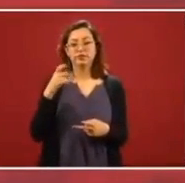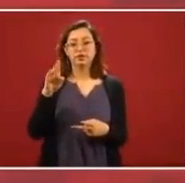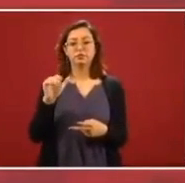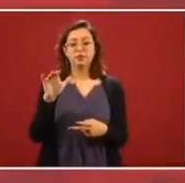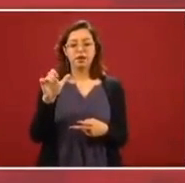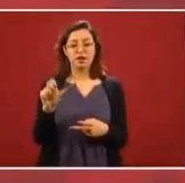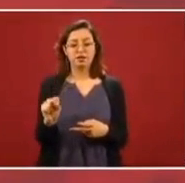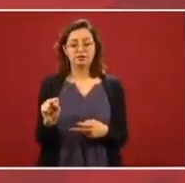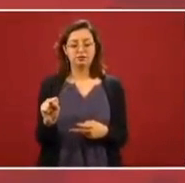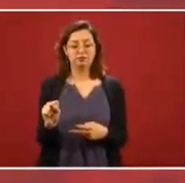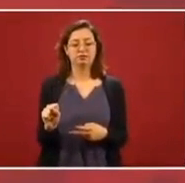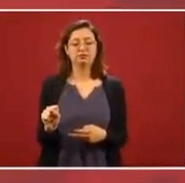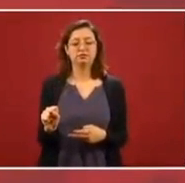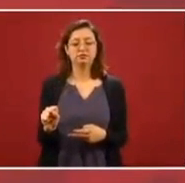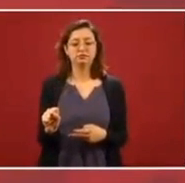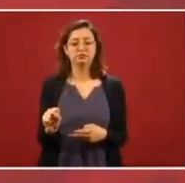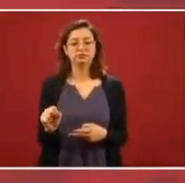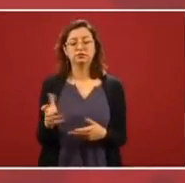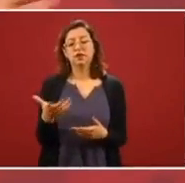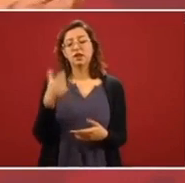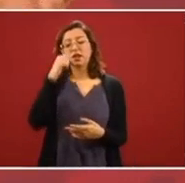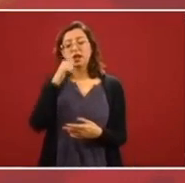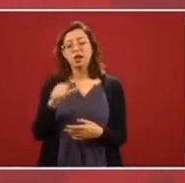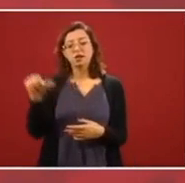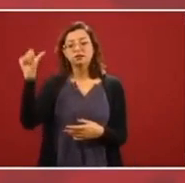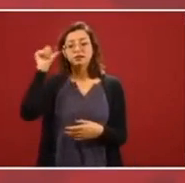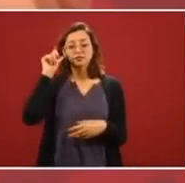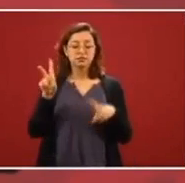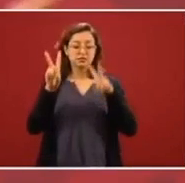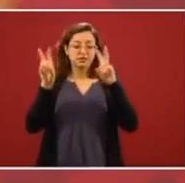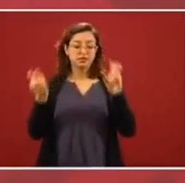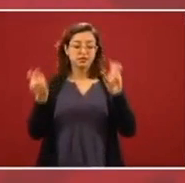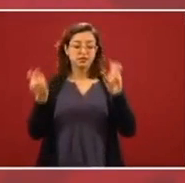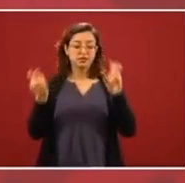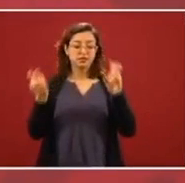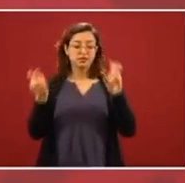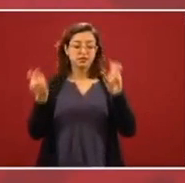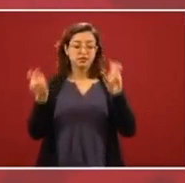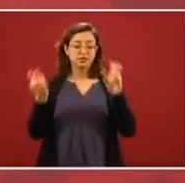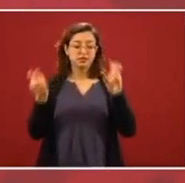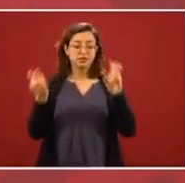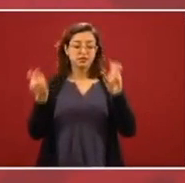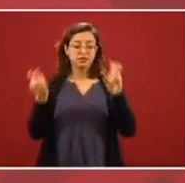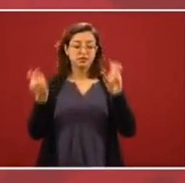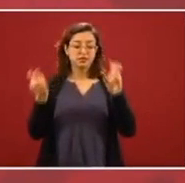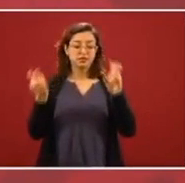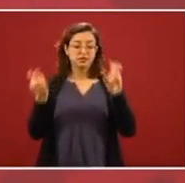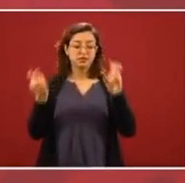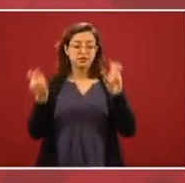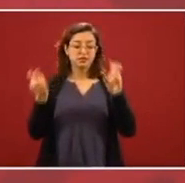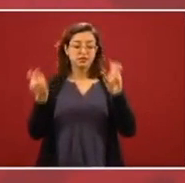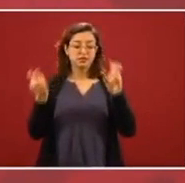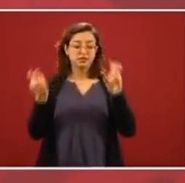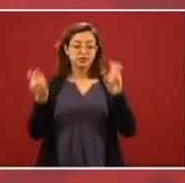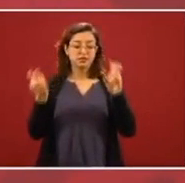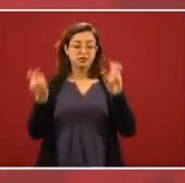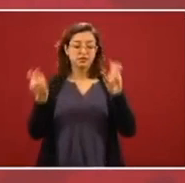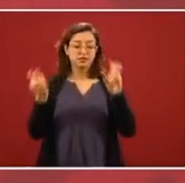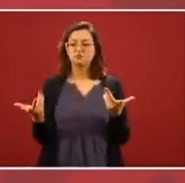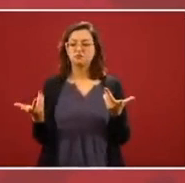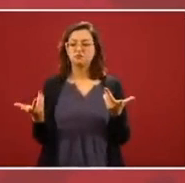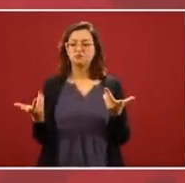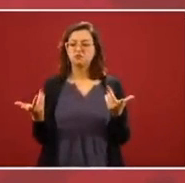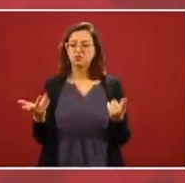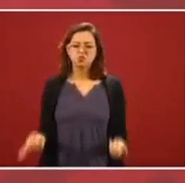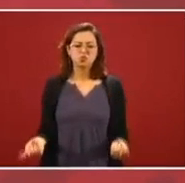grants. Ayer hablábamos de que suceda lo que suceda, Yesterday we spoke that no matter what